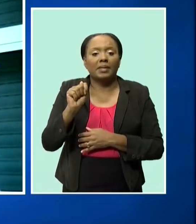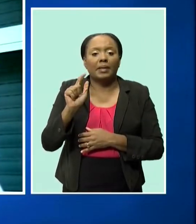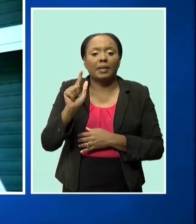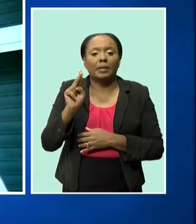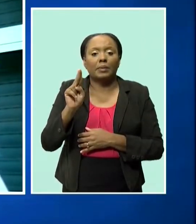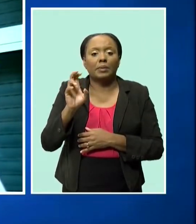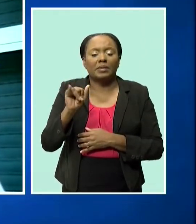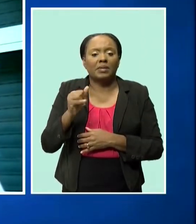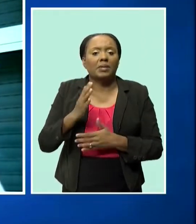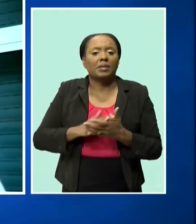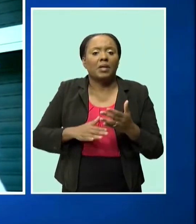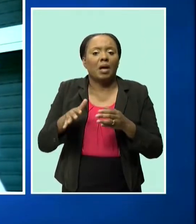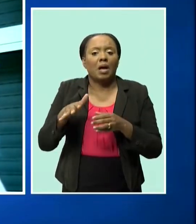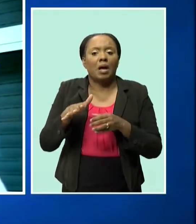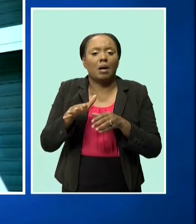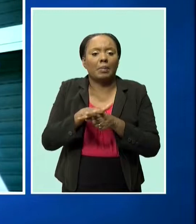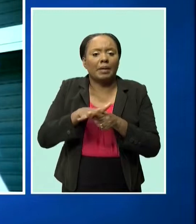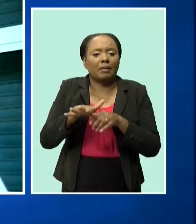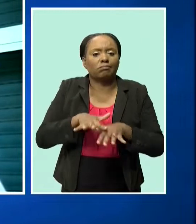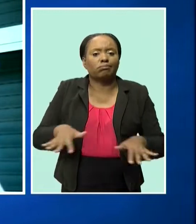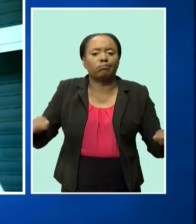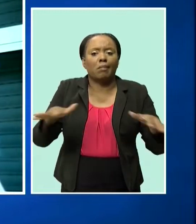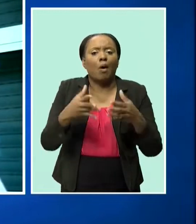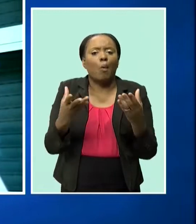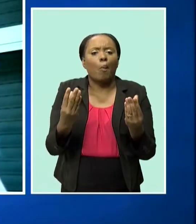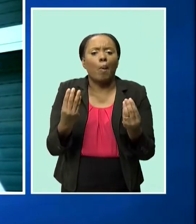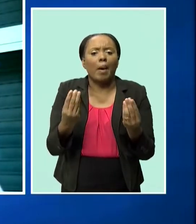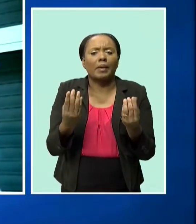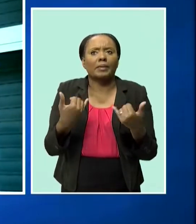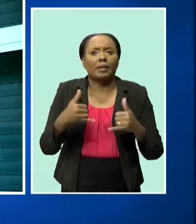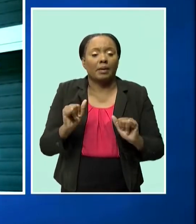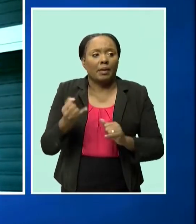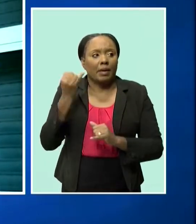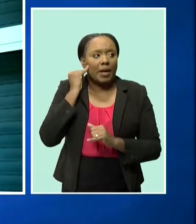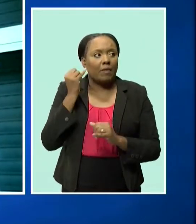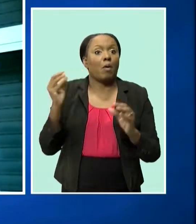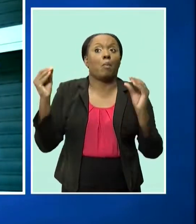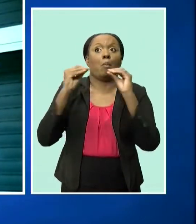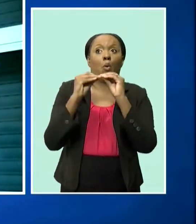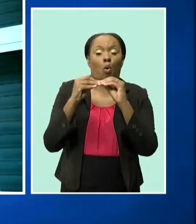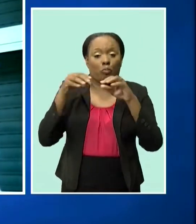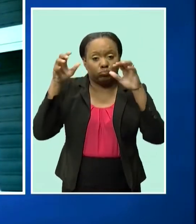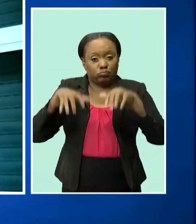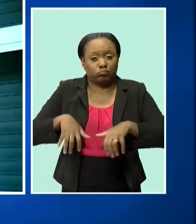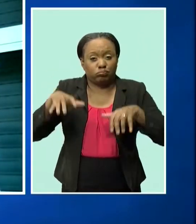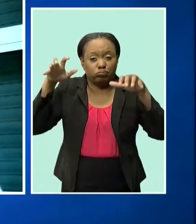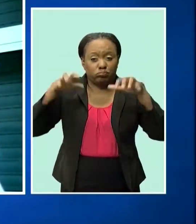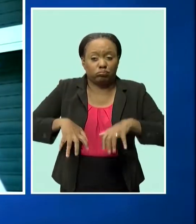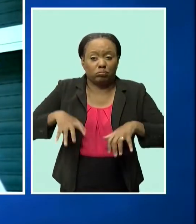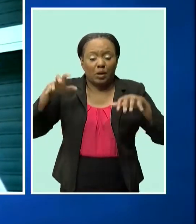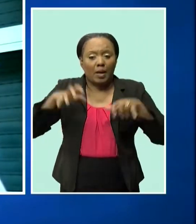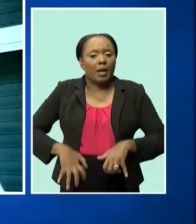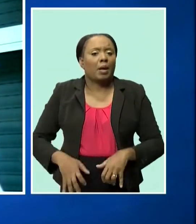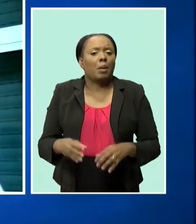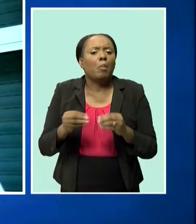and moist. And so if we're going to get an additional 2 to 3 inches on top of that, it's going to be a lot easier to